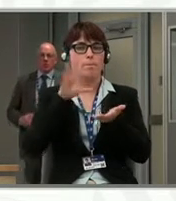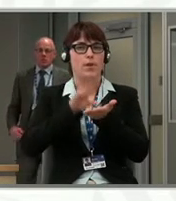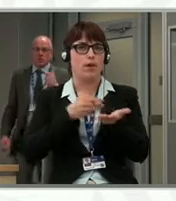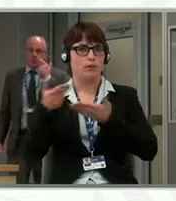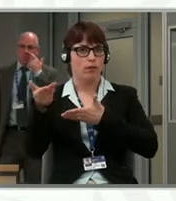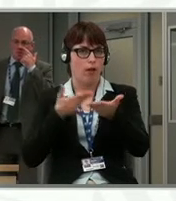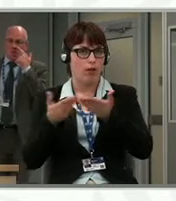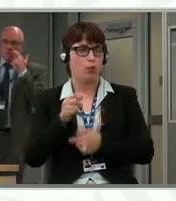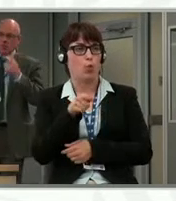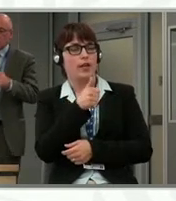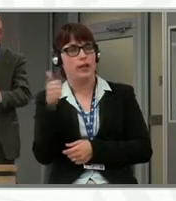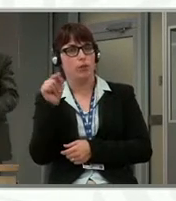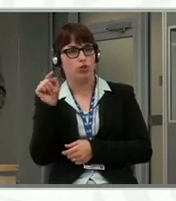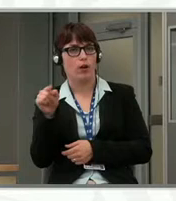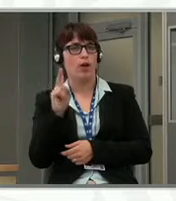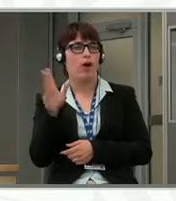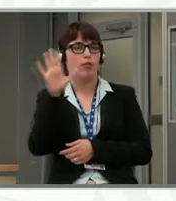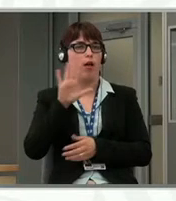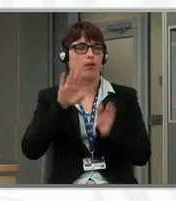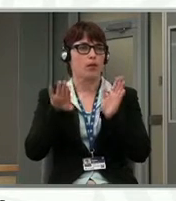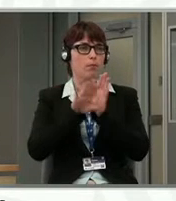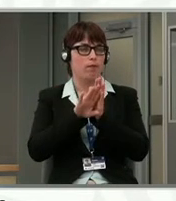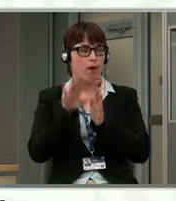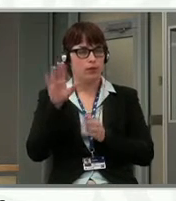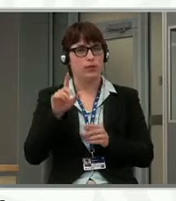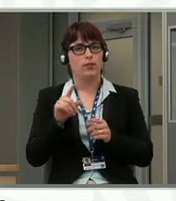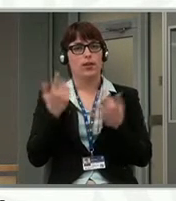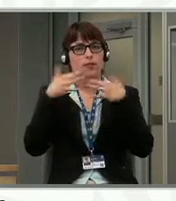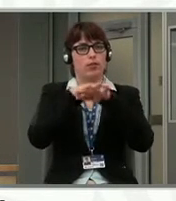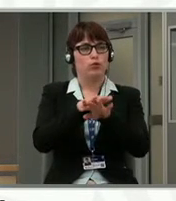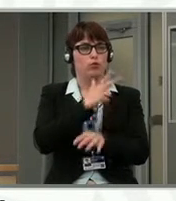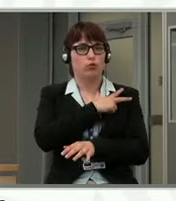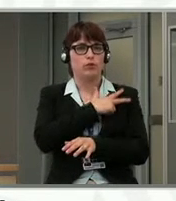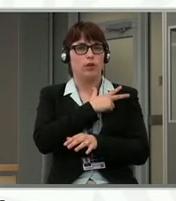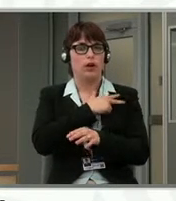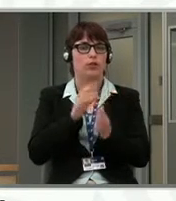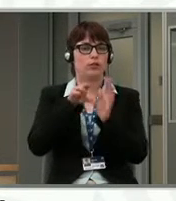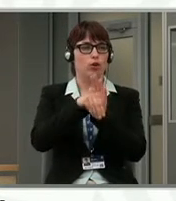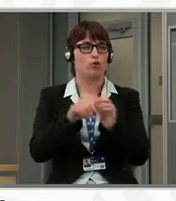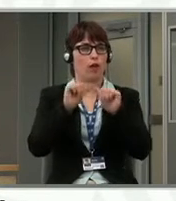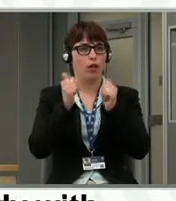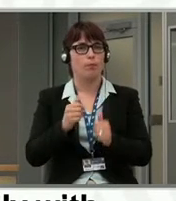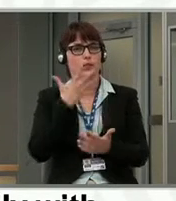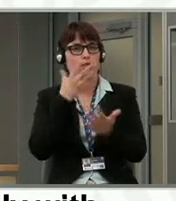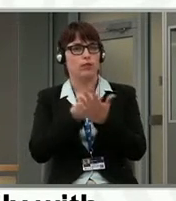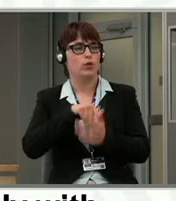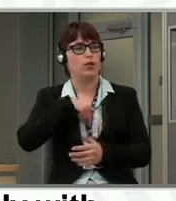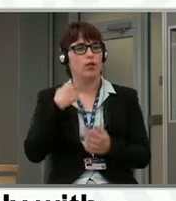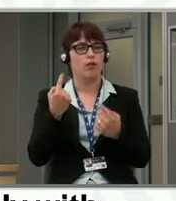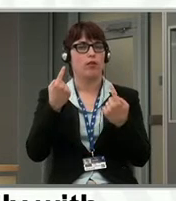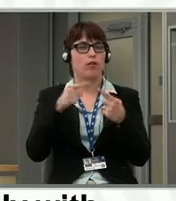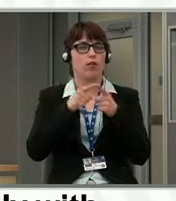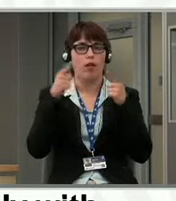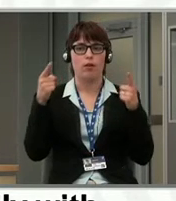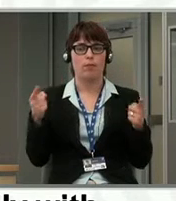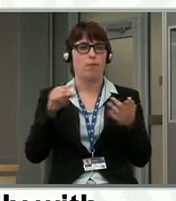of sharing our experiences and knowledge, especially with regard to the integration of social inclusion